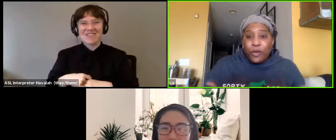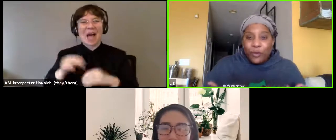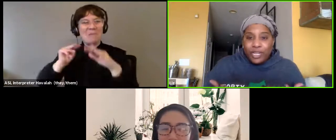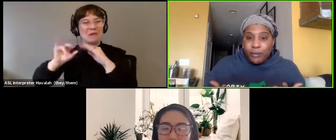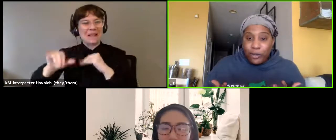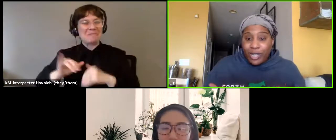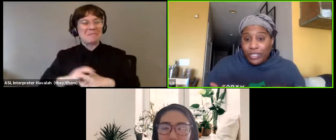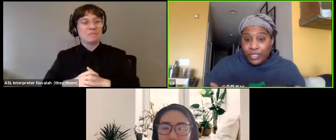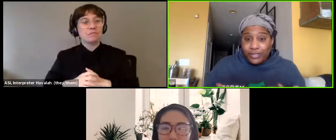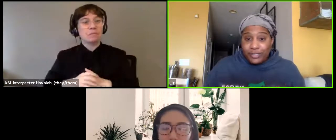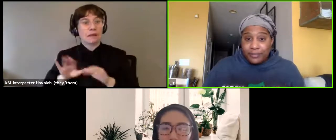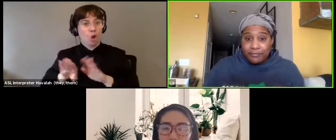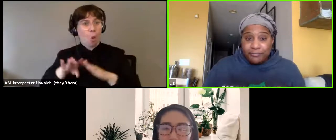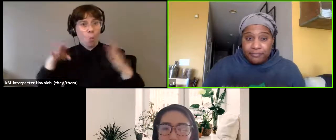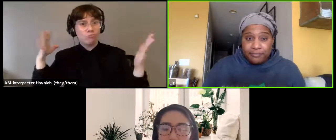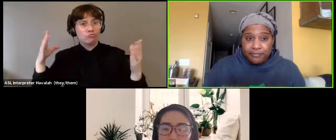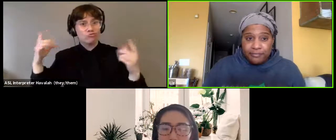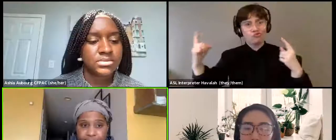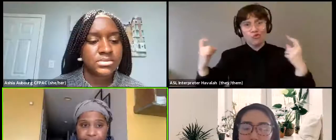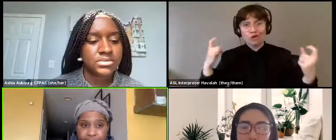And I want to open it up for questions.